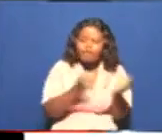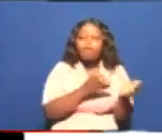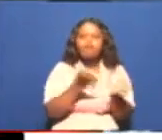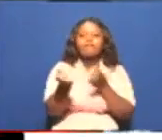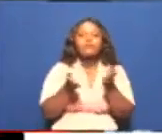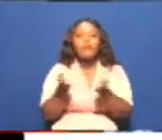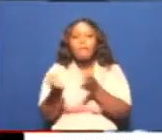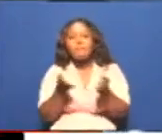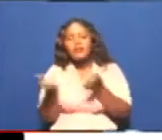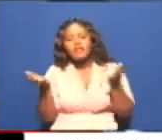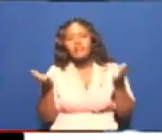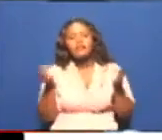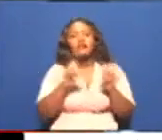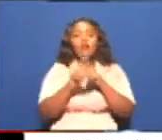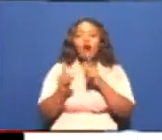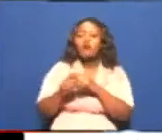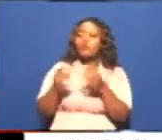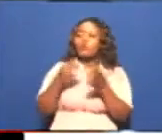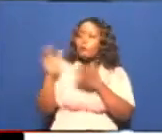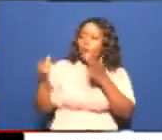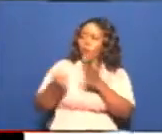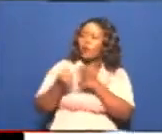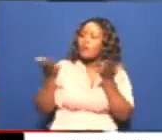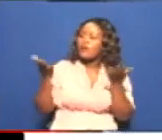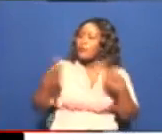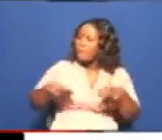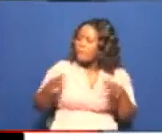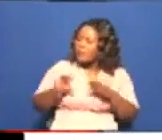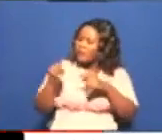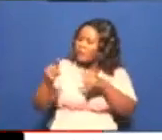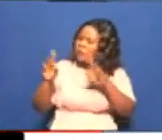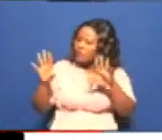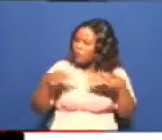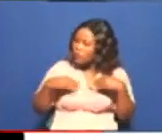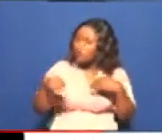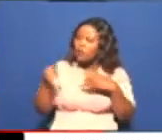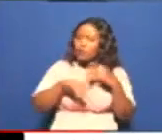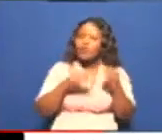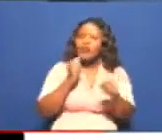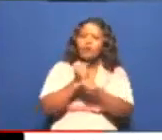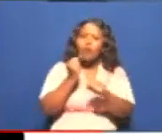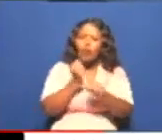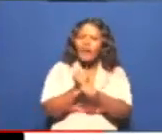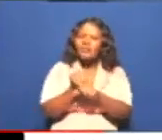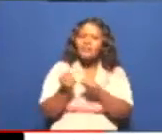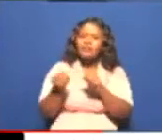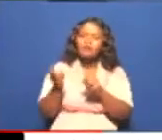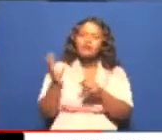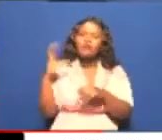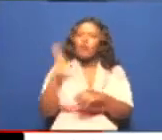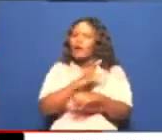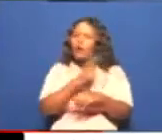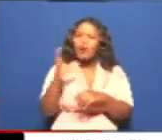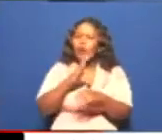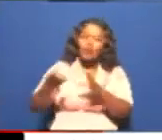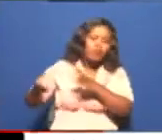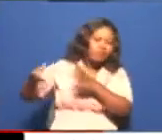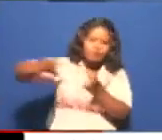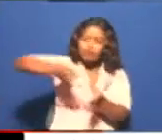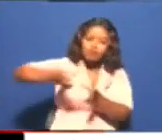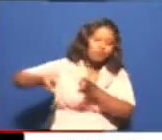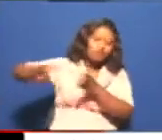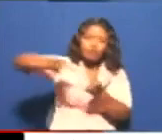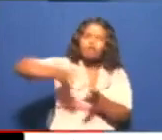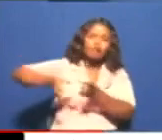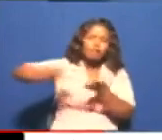natural death. Awe zangu watakubali. Tumekuwa tunamwaga changa, but tumemwaga changa miaka mingapi? Tumemwaga na haikwishi. So we need